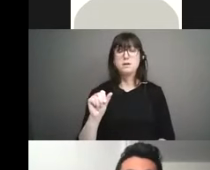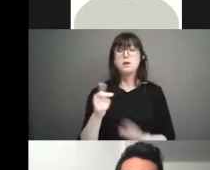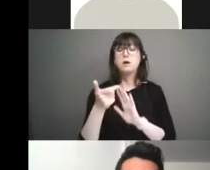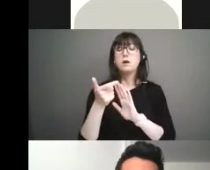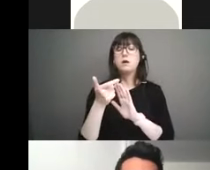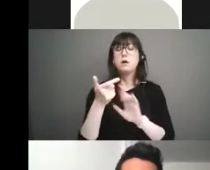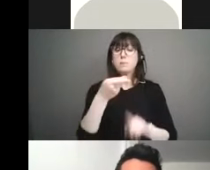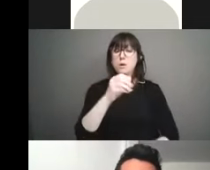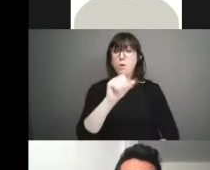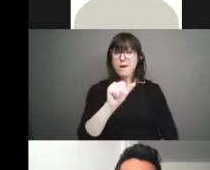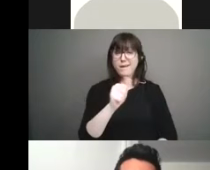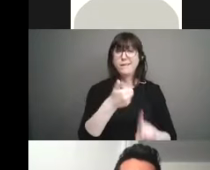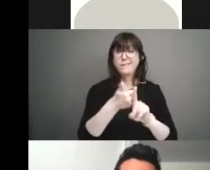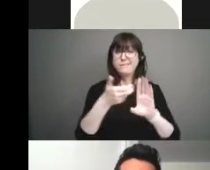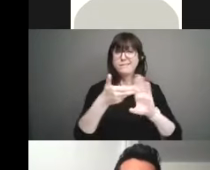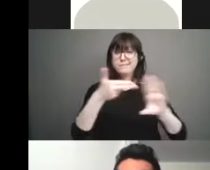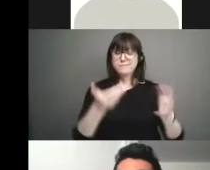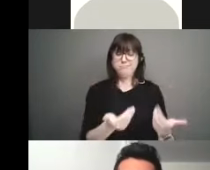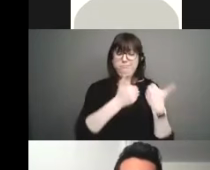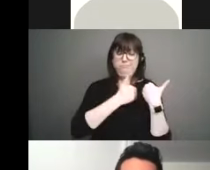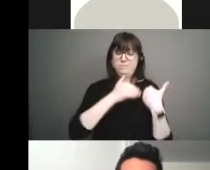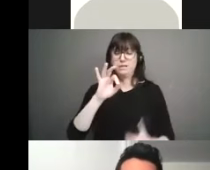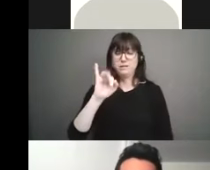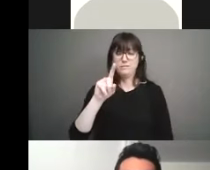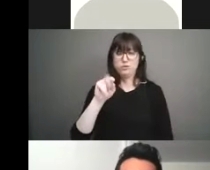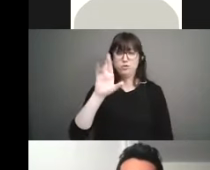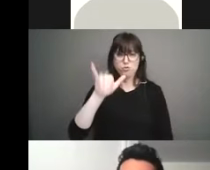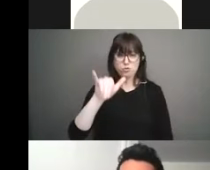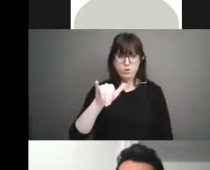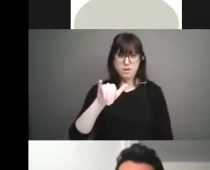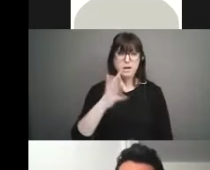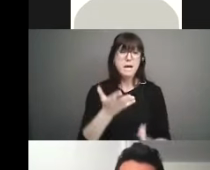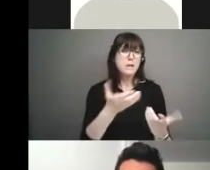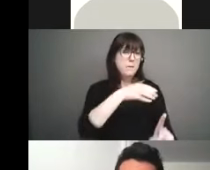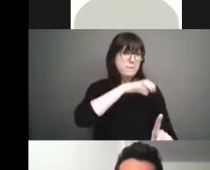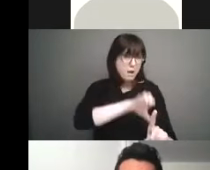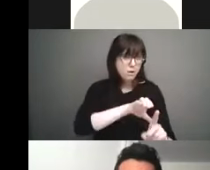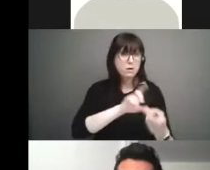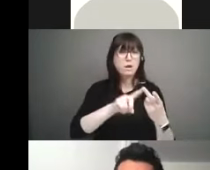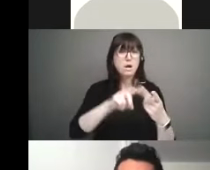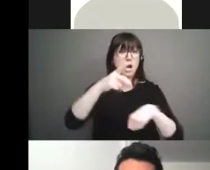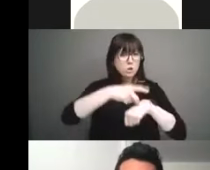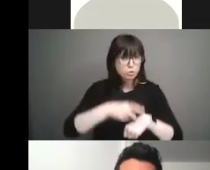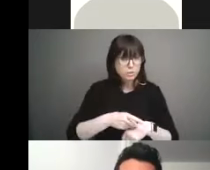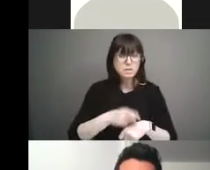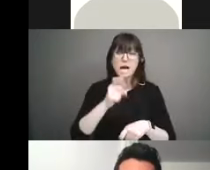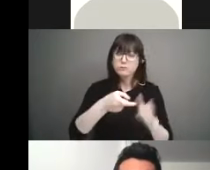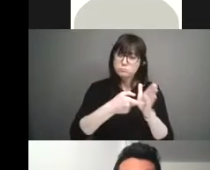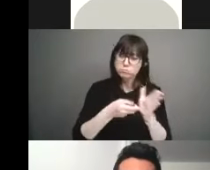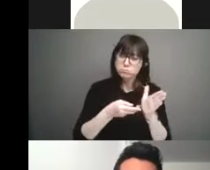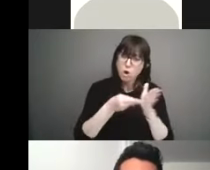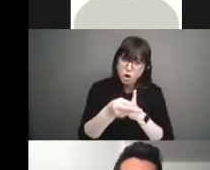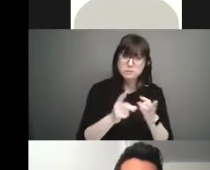a fiduciary. Their powers and their duties must be performed diligently, honestly,